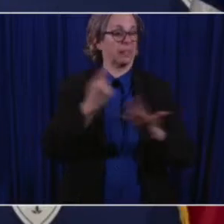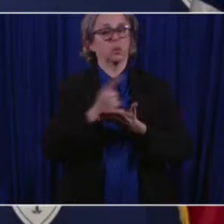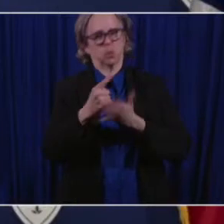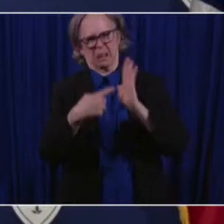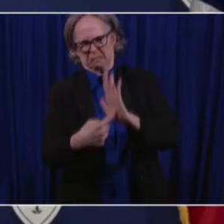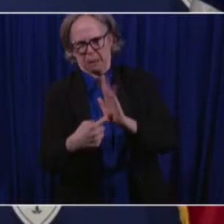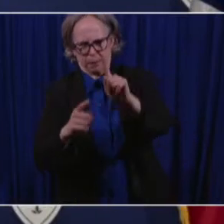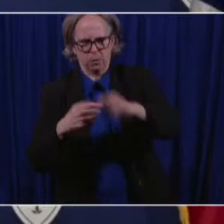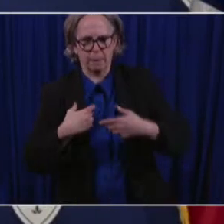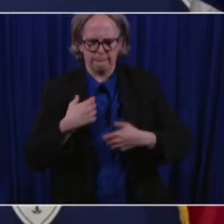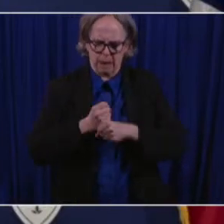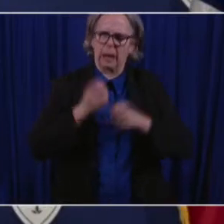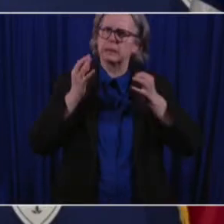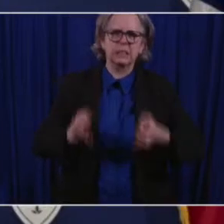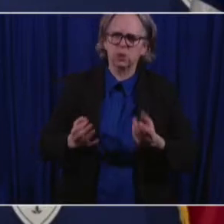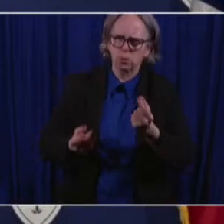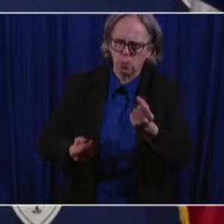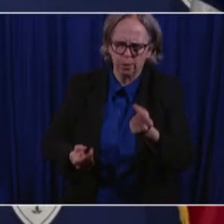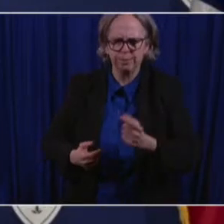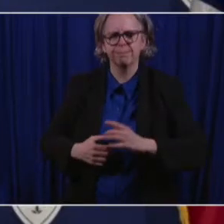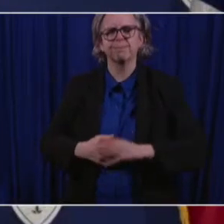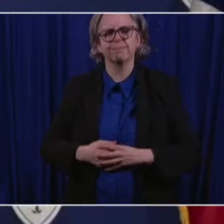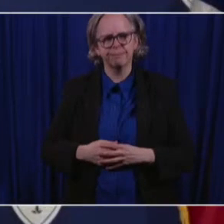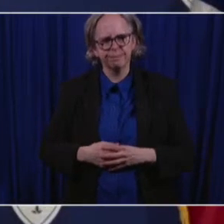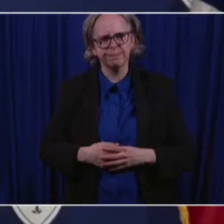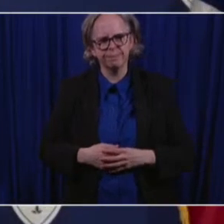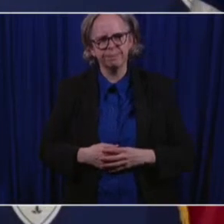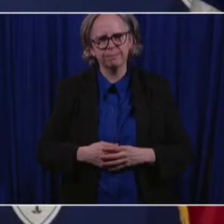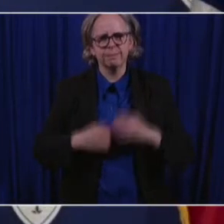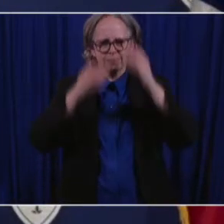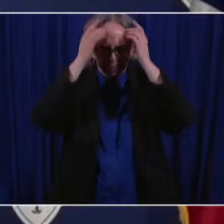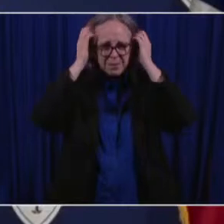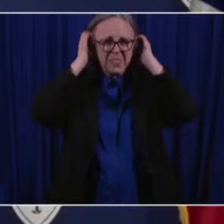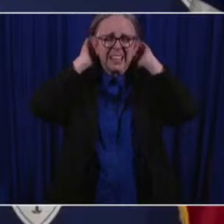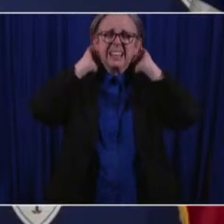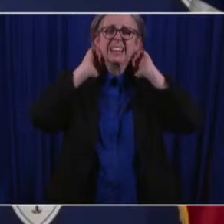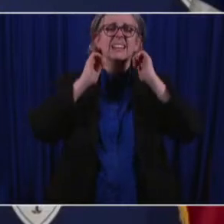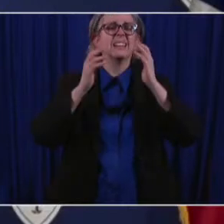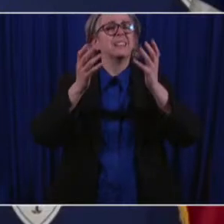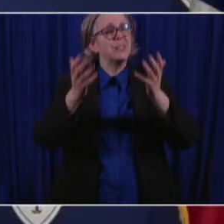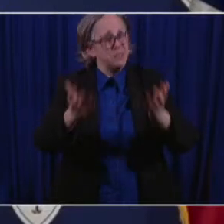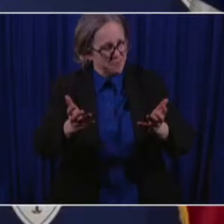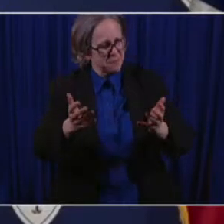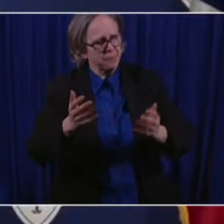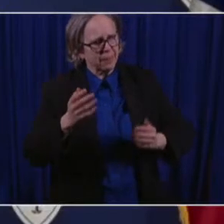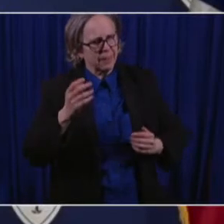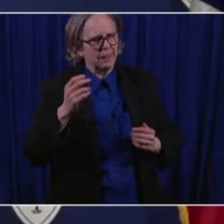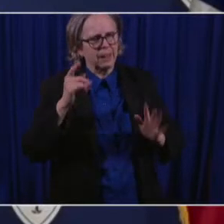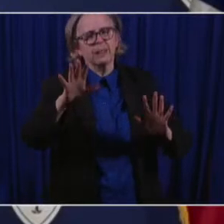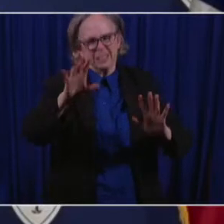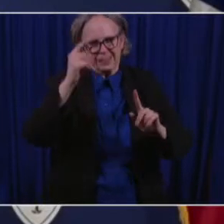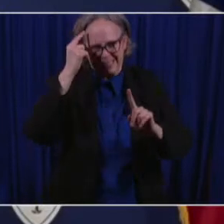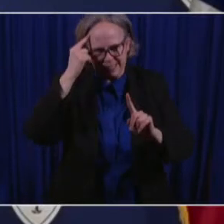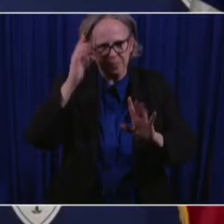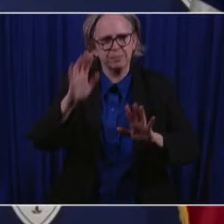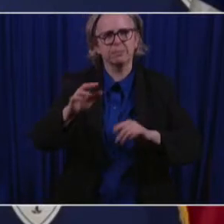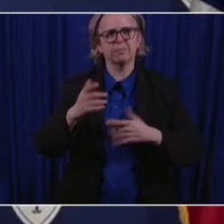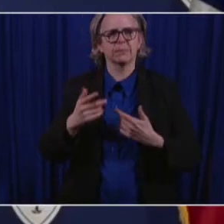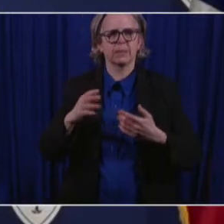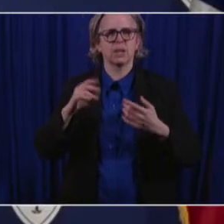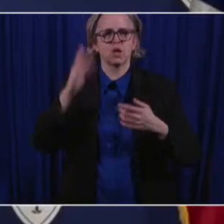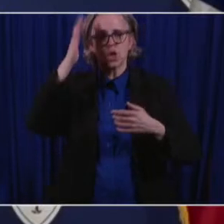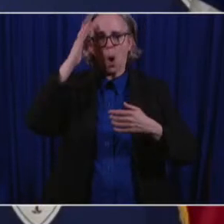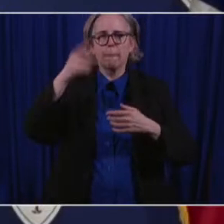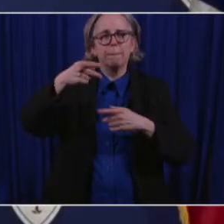we tell the federal government where to ship it, we have a lot of primary care physicians who for the first time are going to be getting